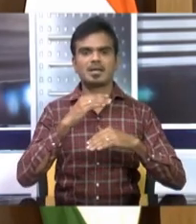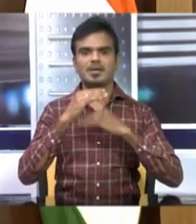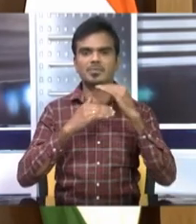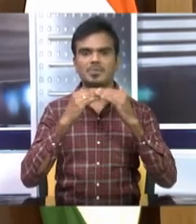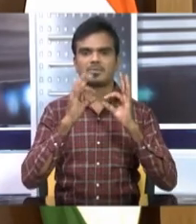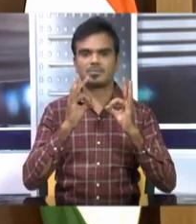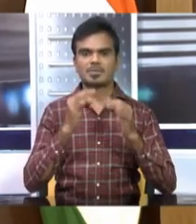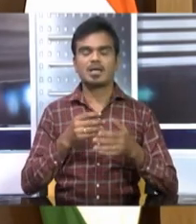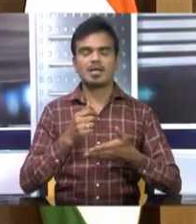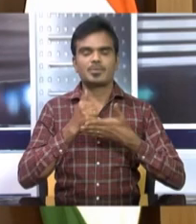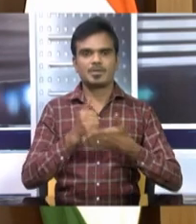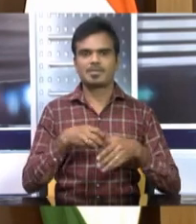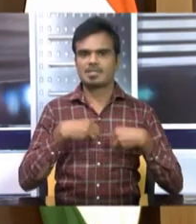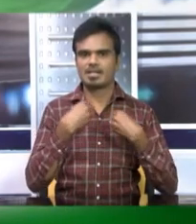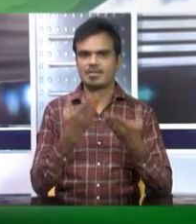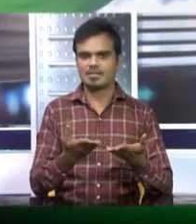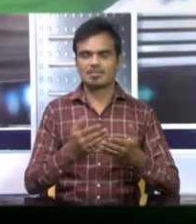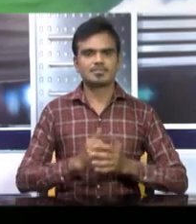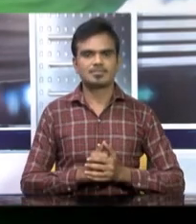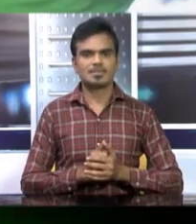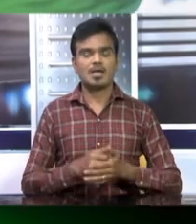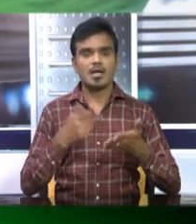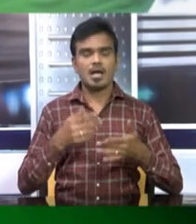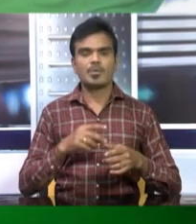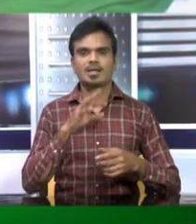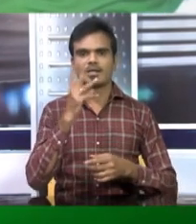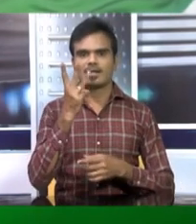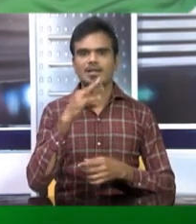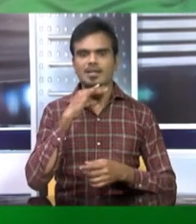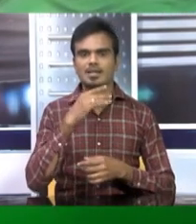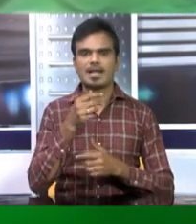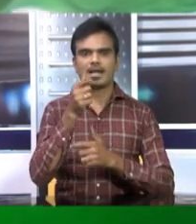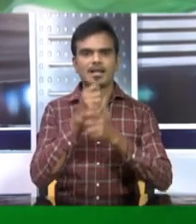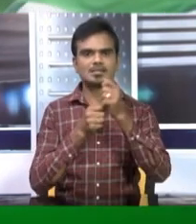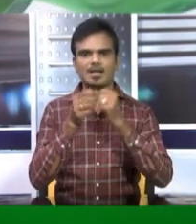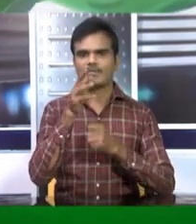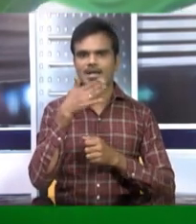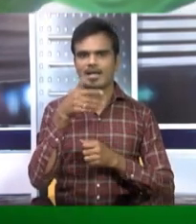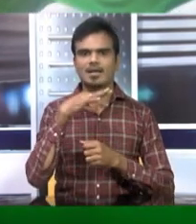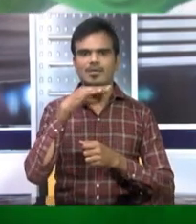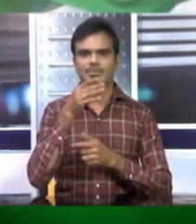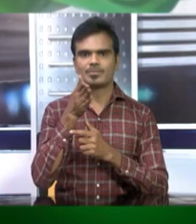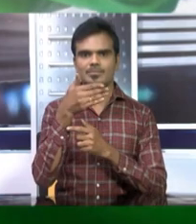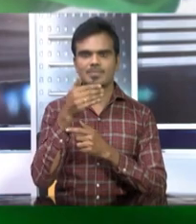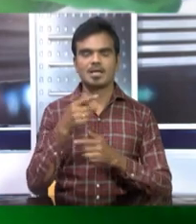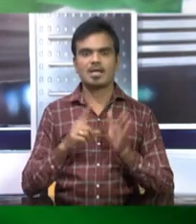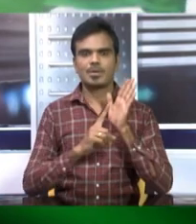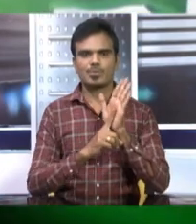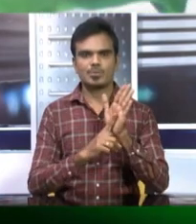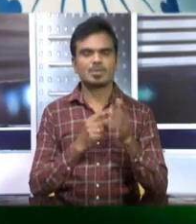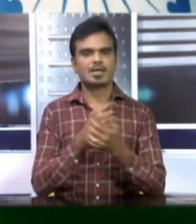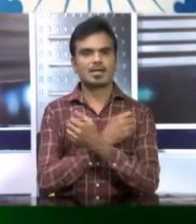for their supreme sacrifices. Our tricolor national flag represents our